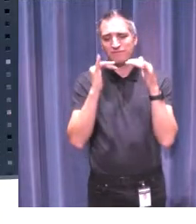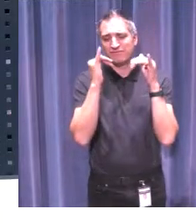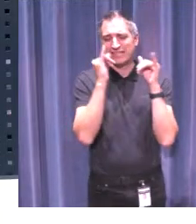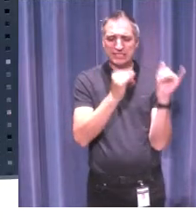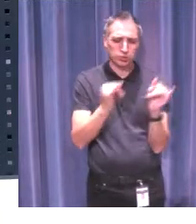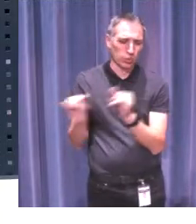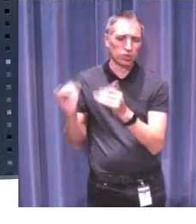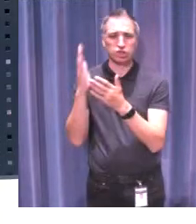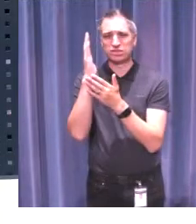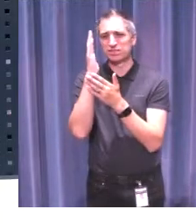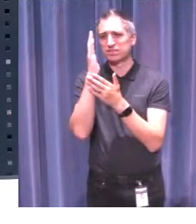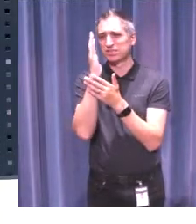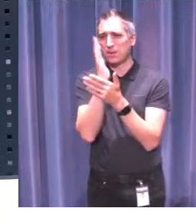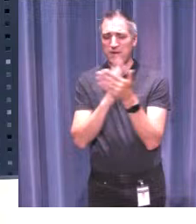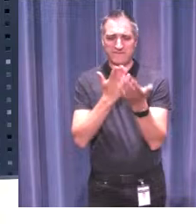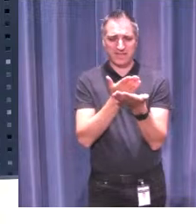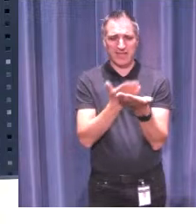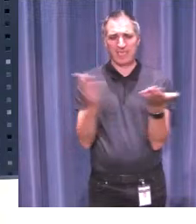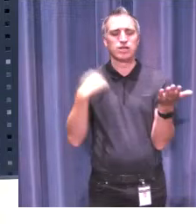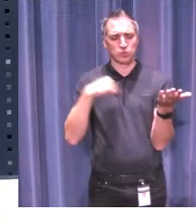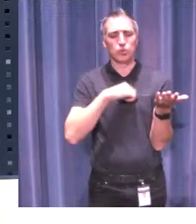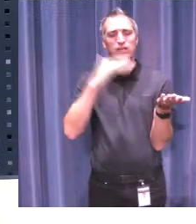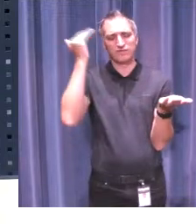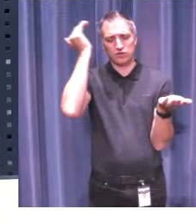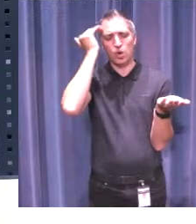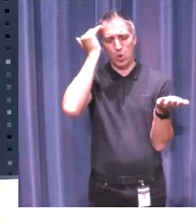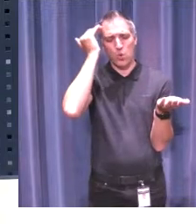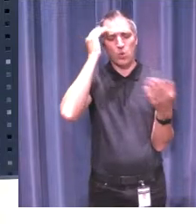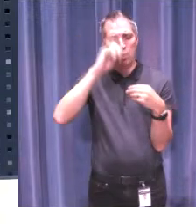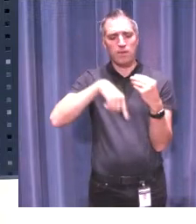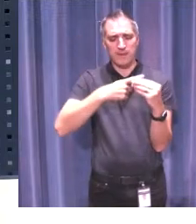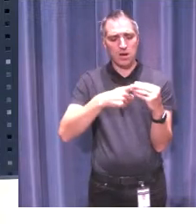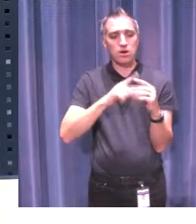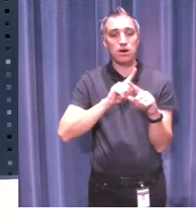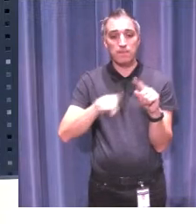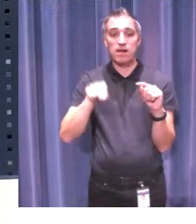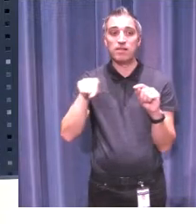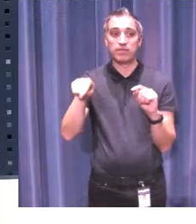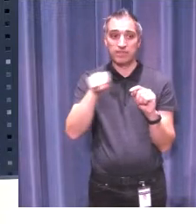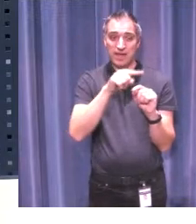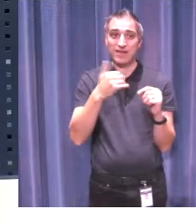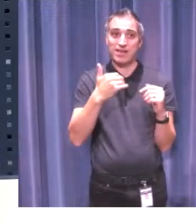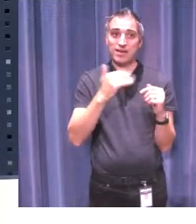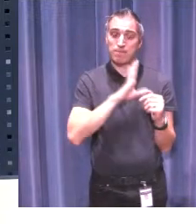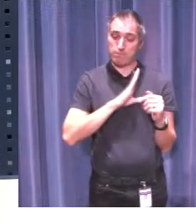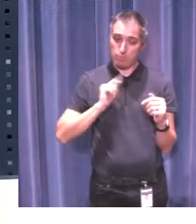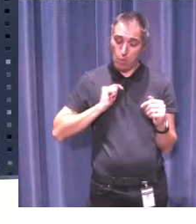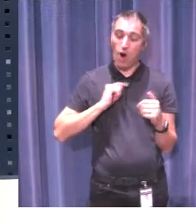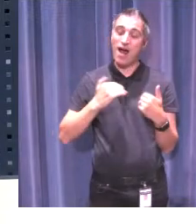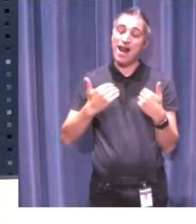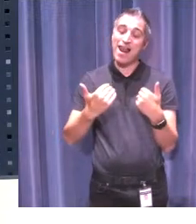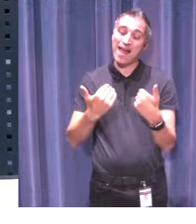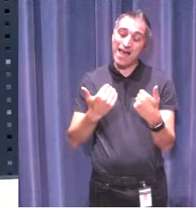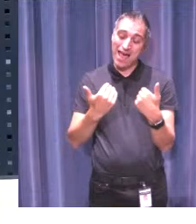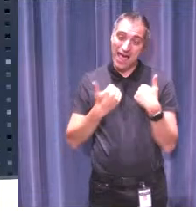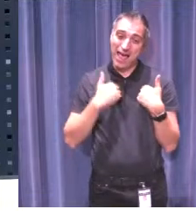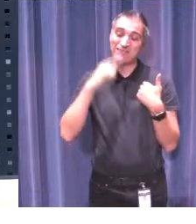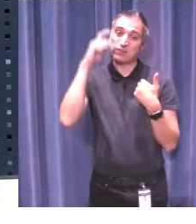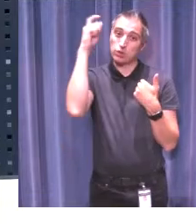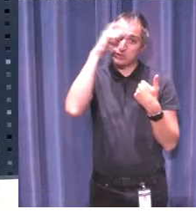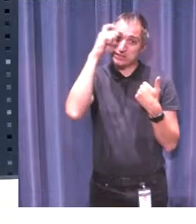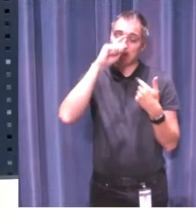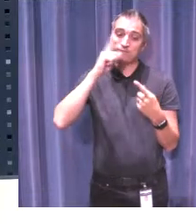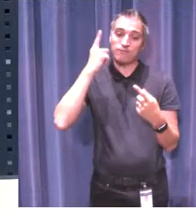about. But this board has had the wisdom on raising tuition, which was very, very